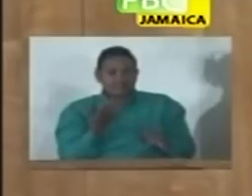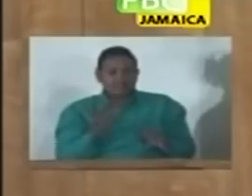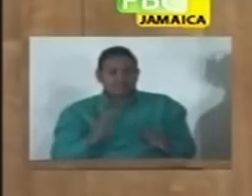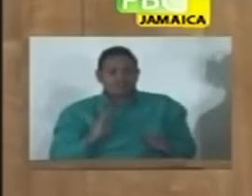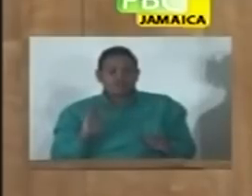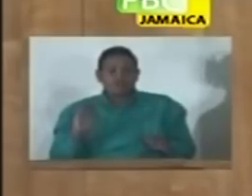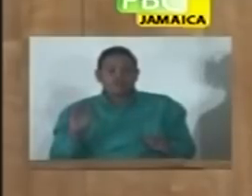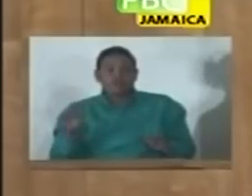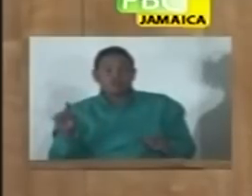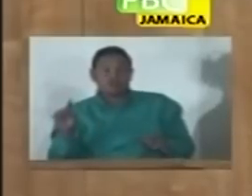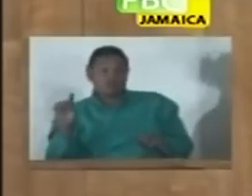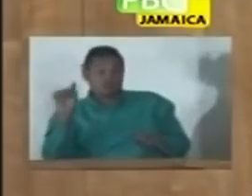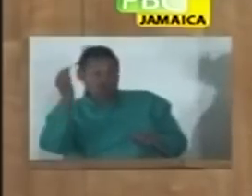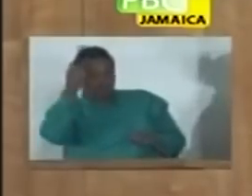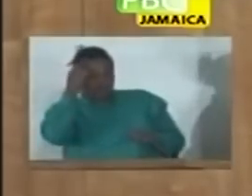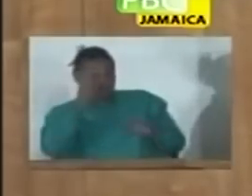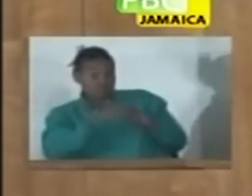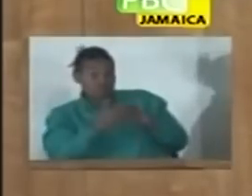responsibilities.